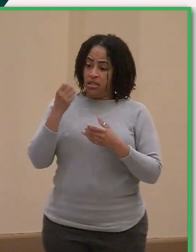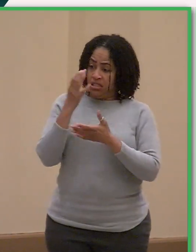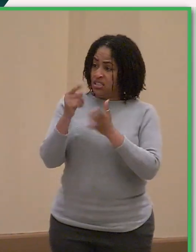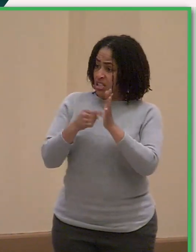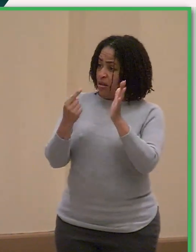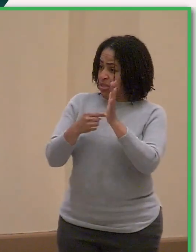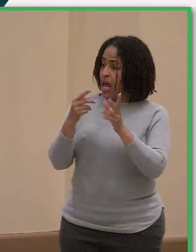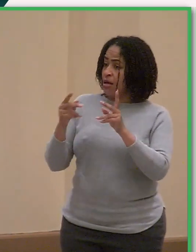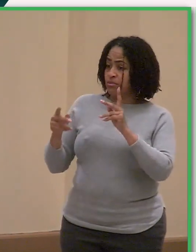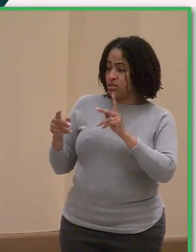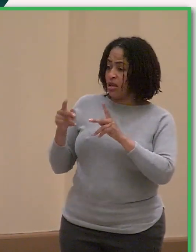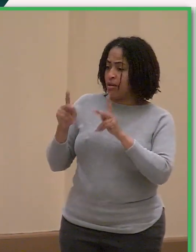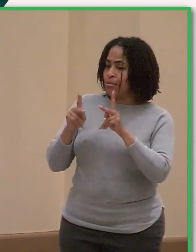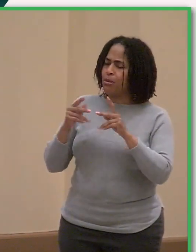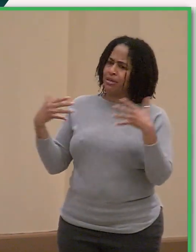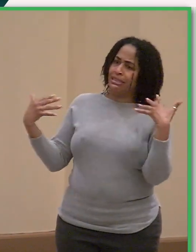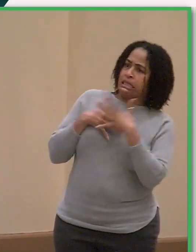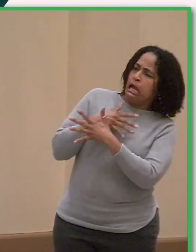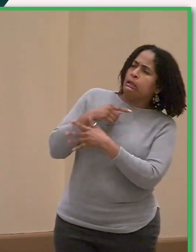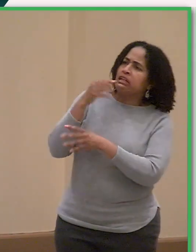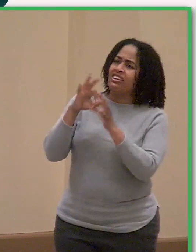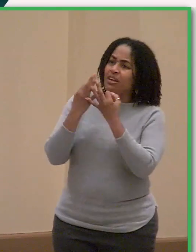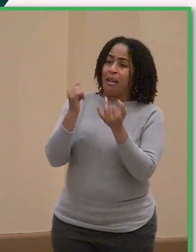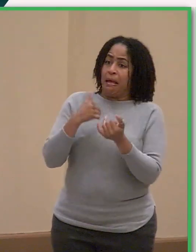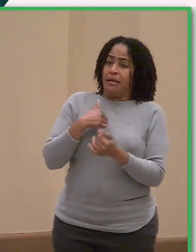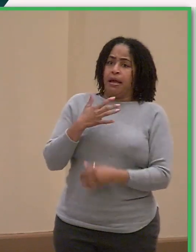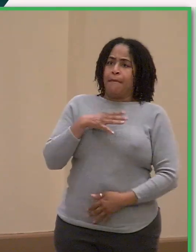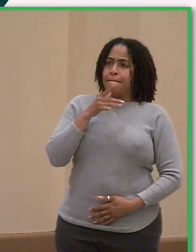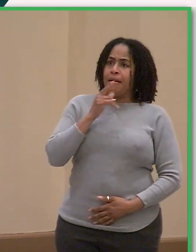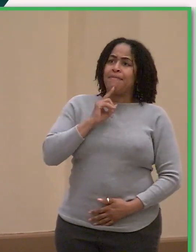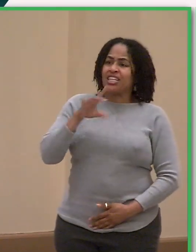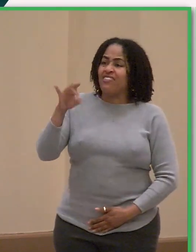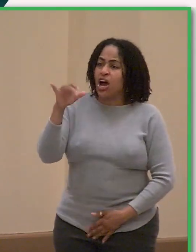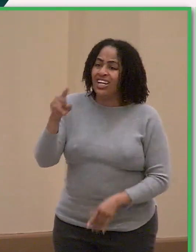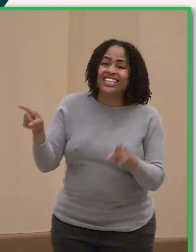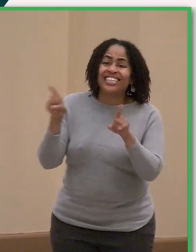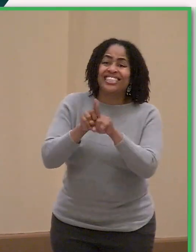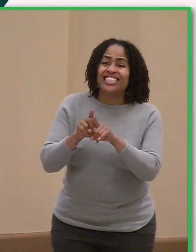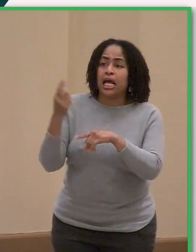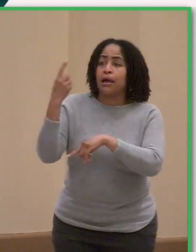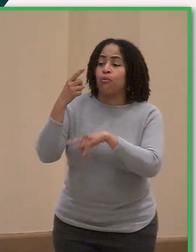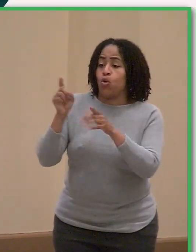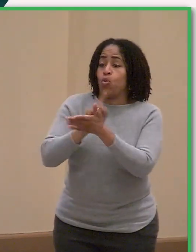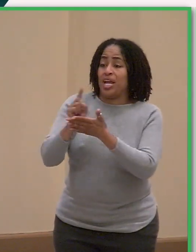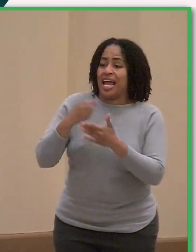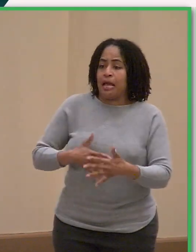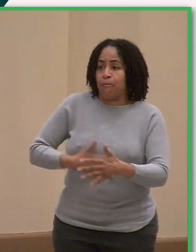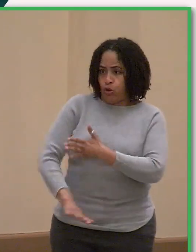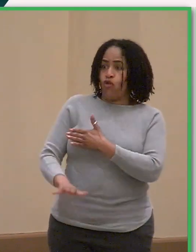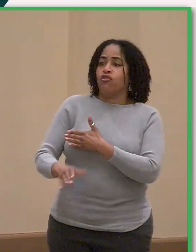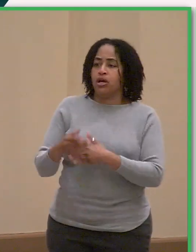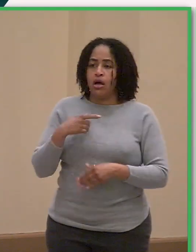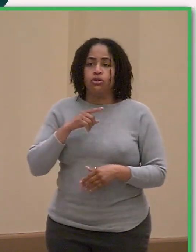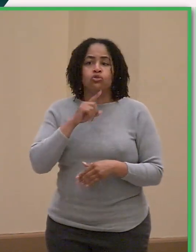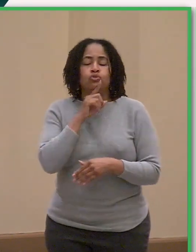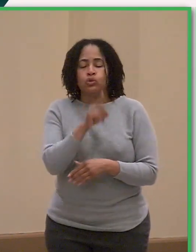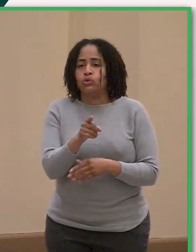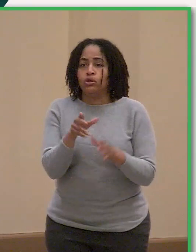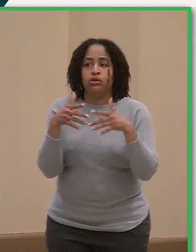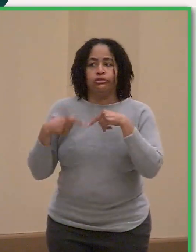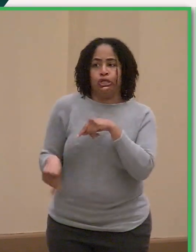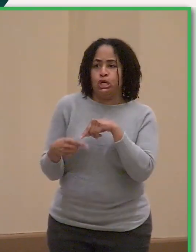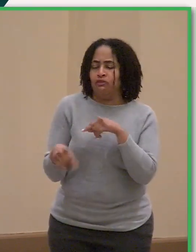sometimes they be so scared to tell their family, like me. My mom actually found out the same week I gave birth. So I was I was